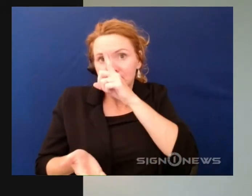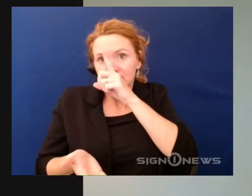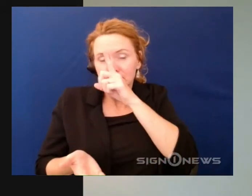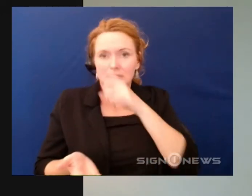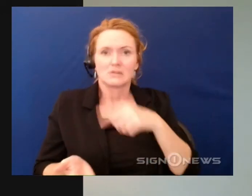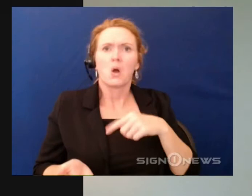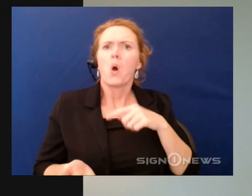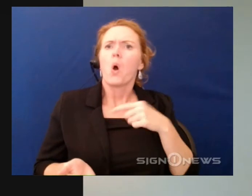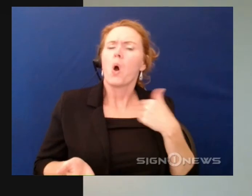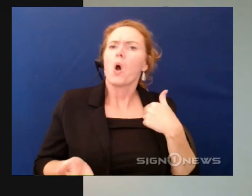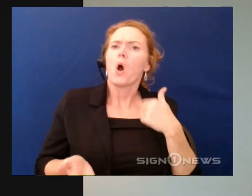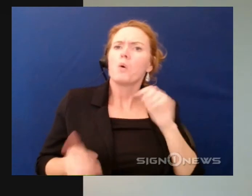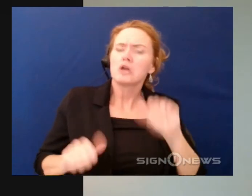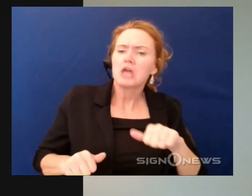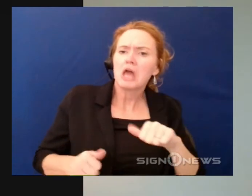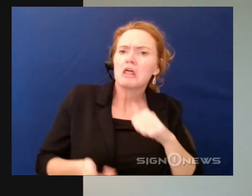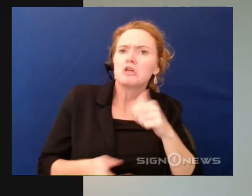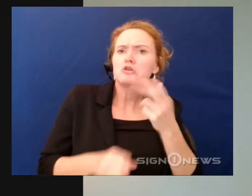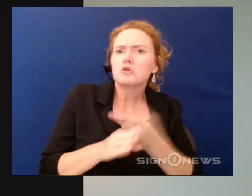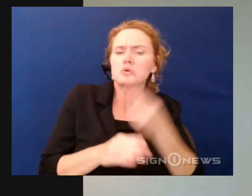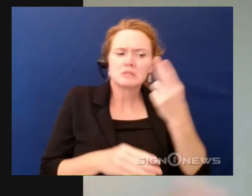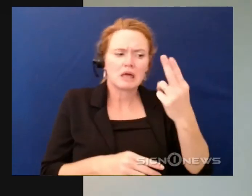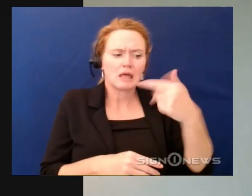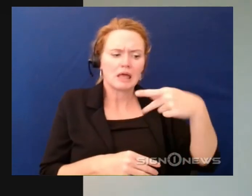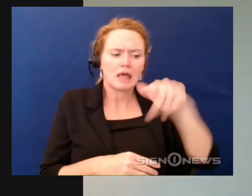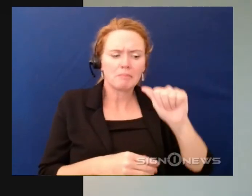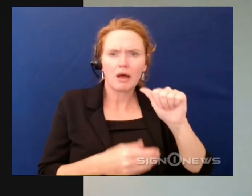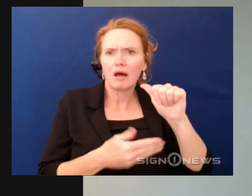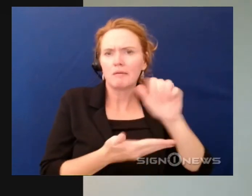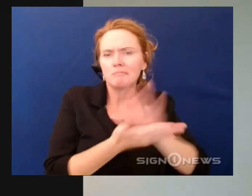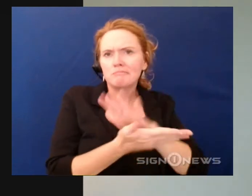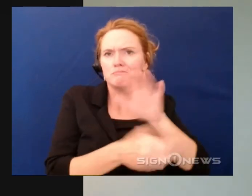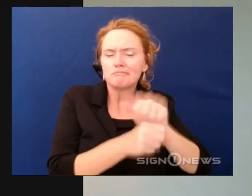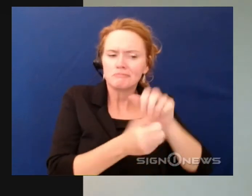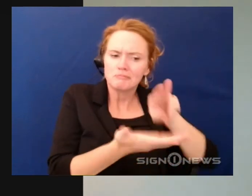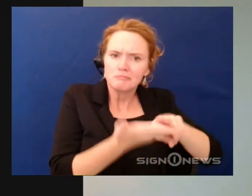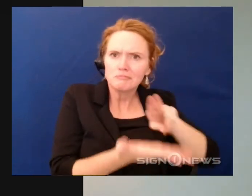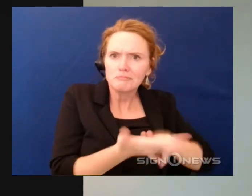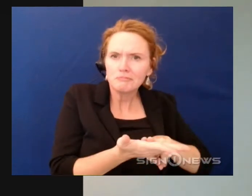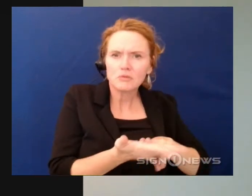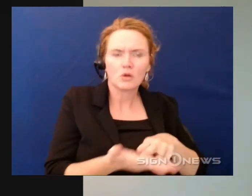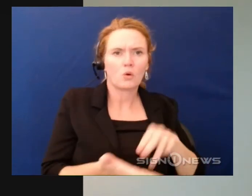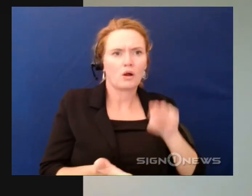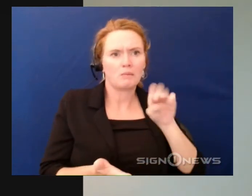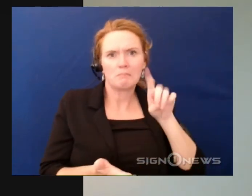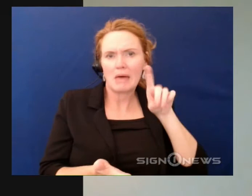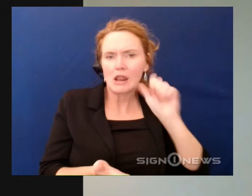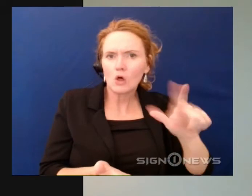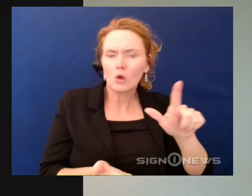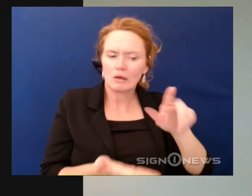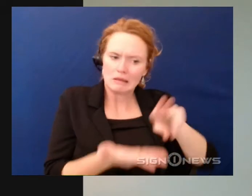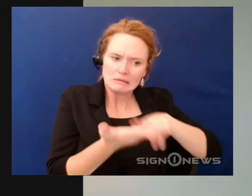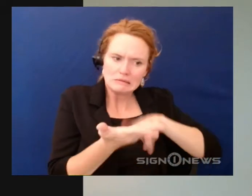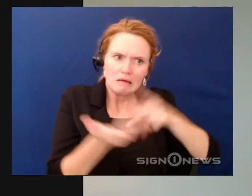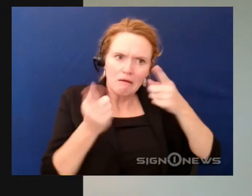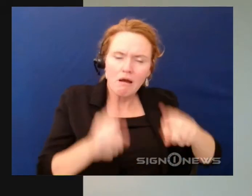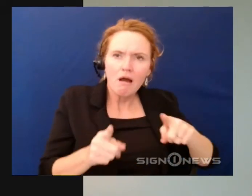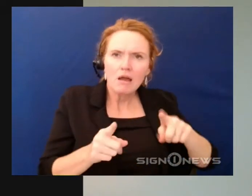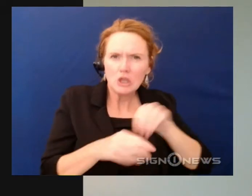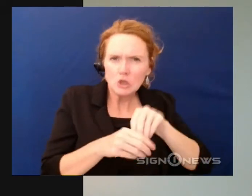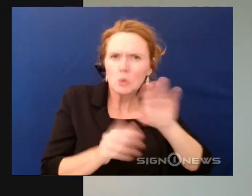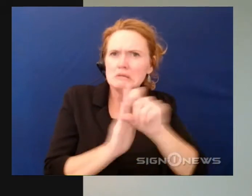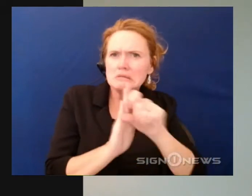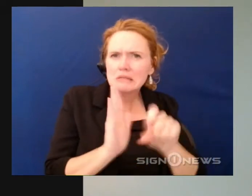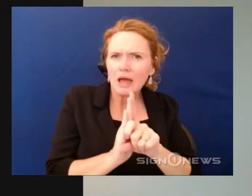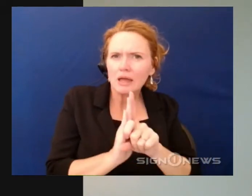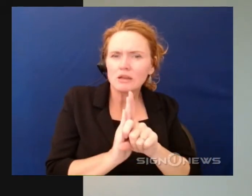to keep you involved in this process, or there's a medical consent statute in your state. You may not get those answers right away, but I